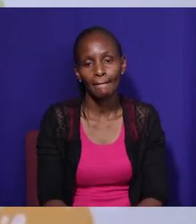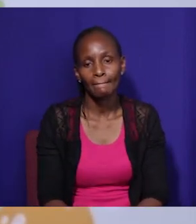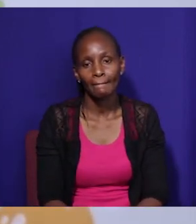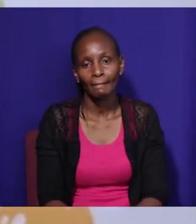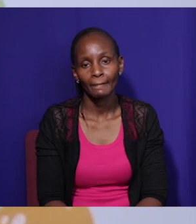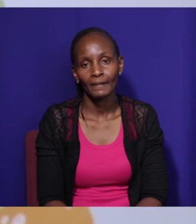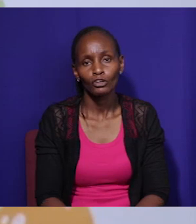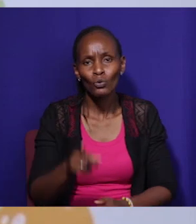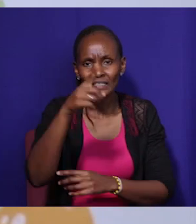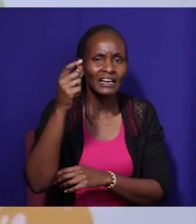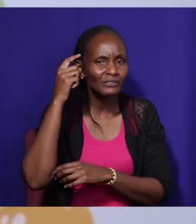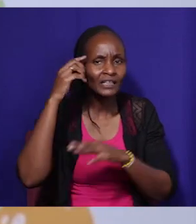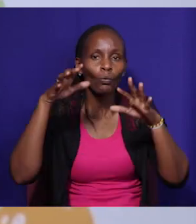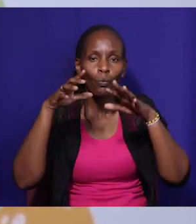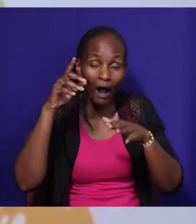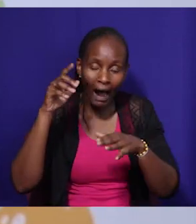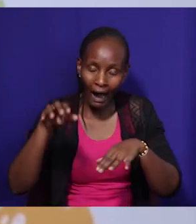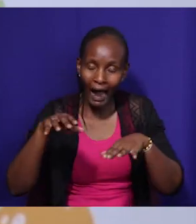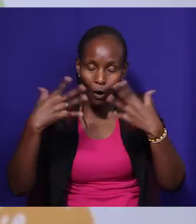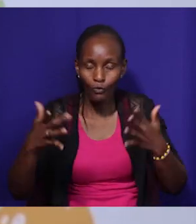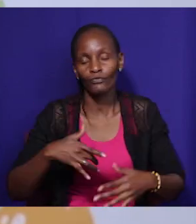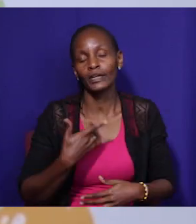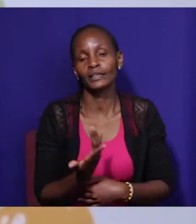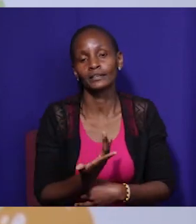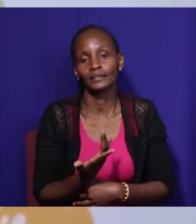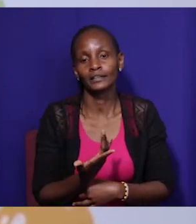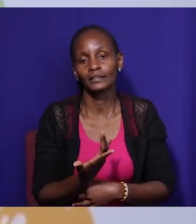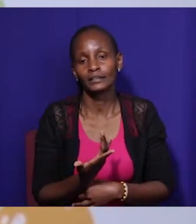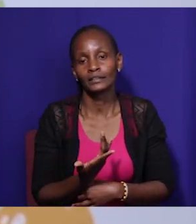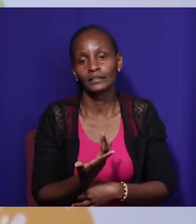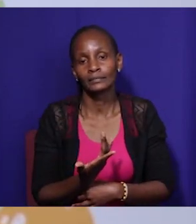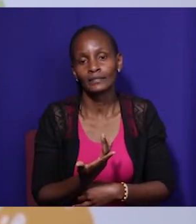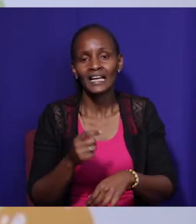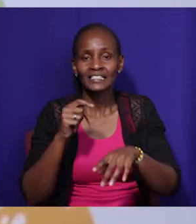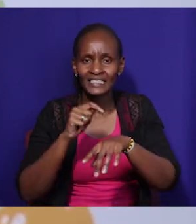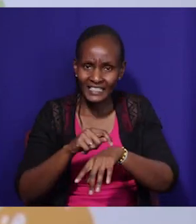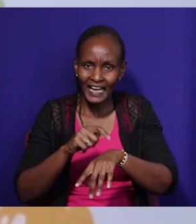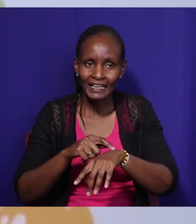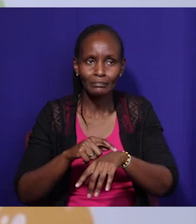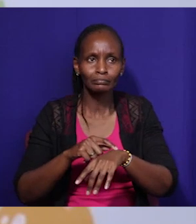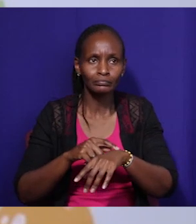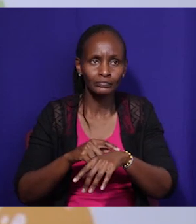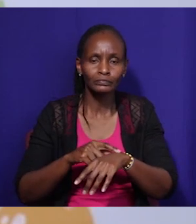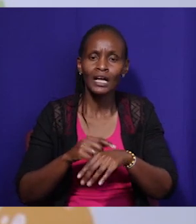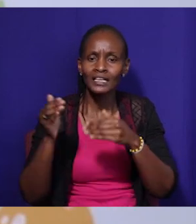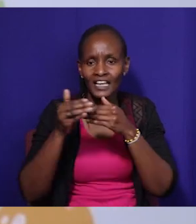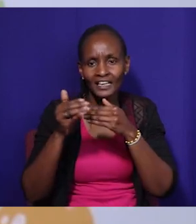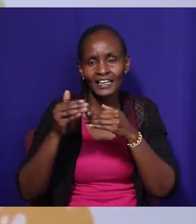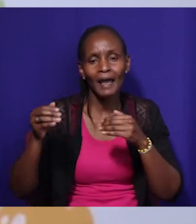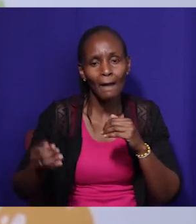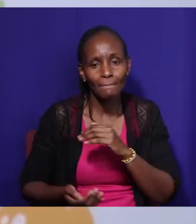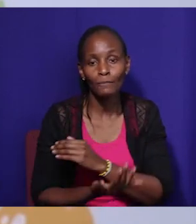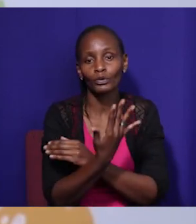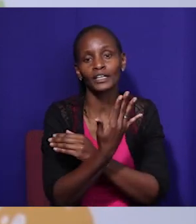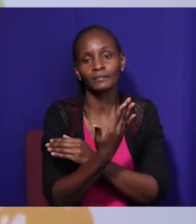How do you think they felt by the time it was now getting to morning? You know,